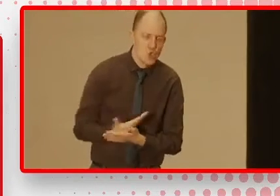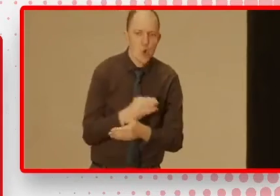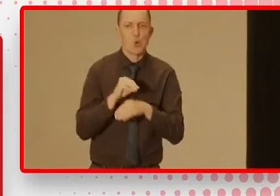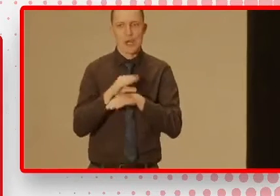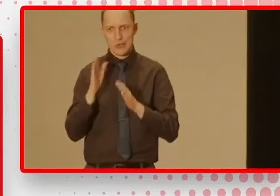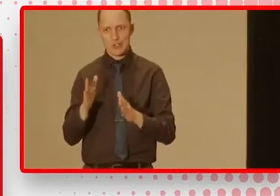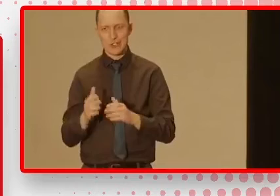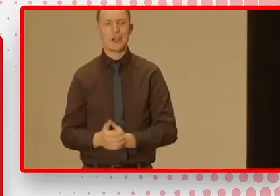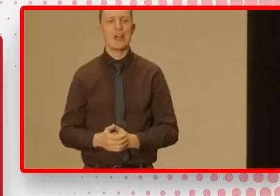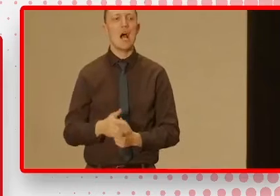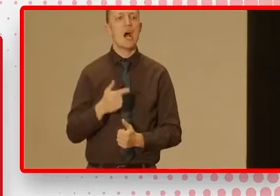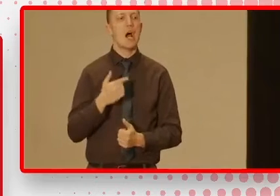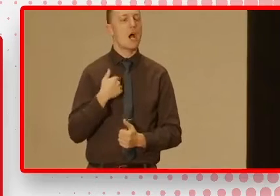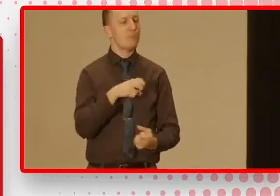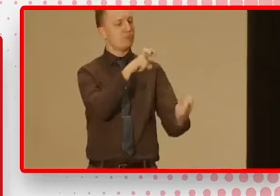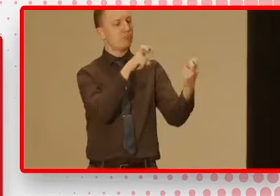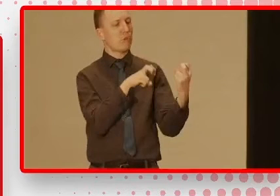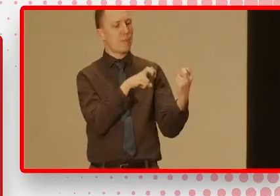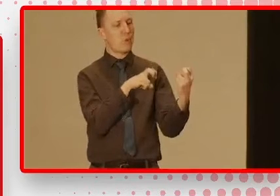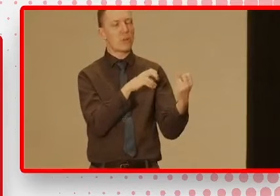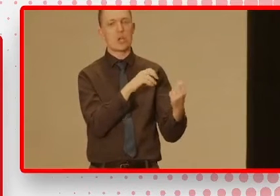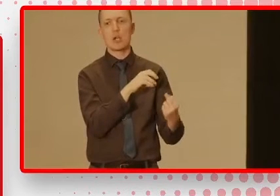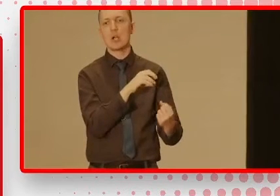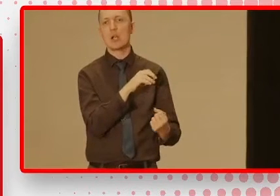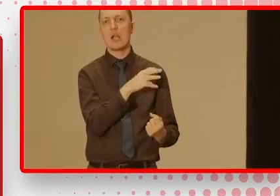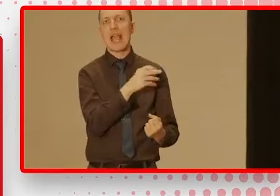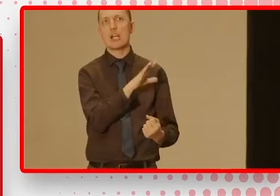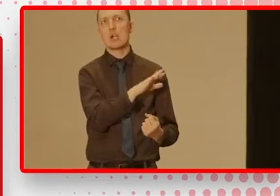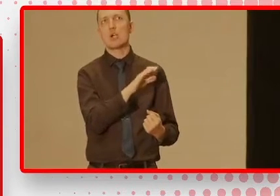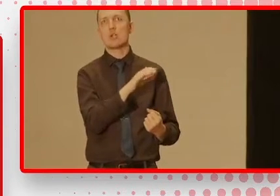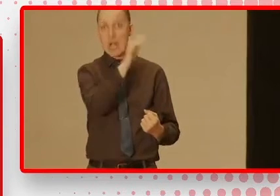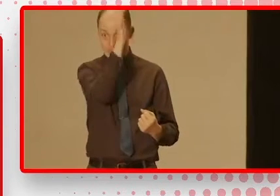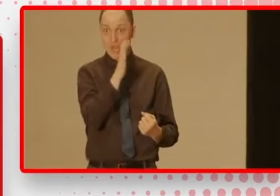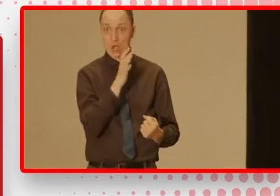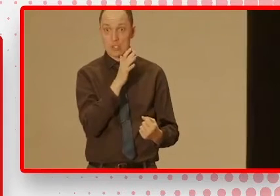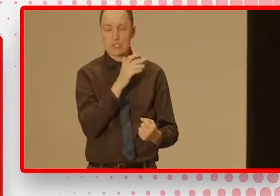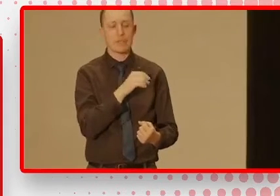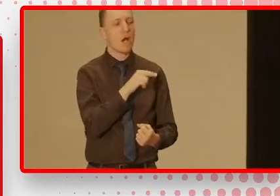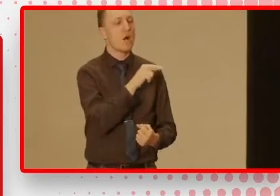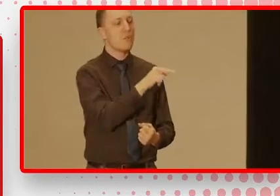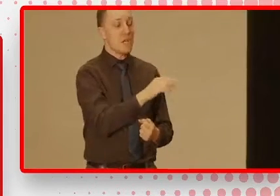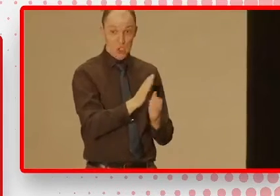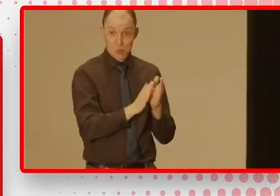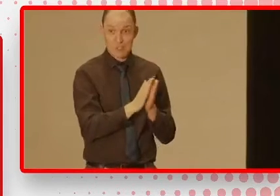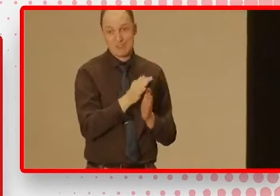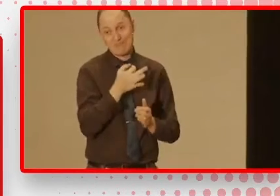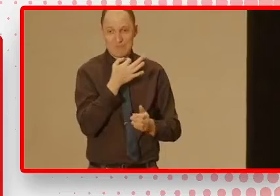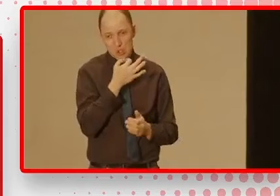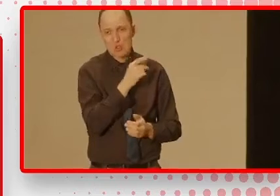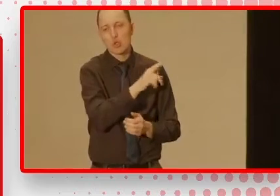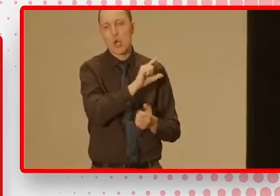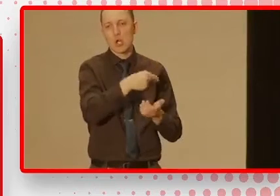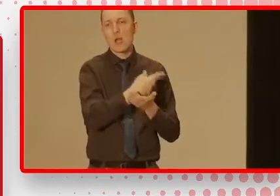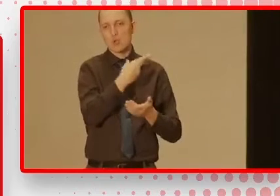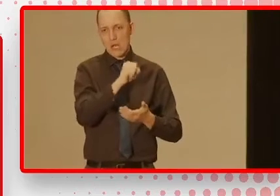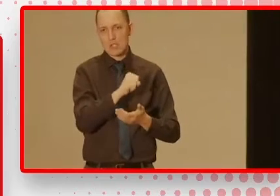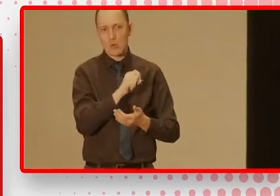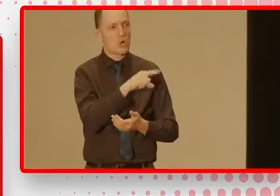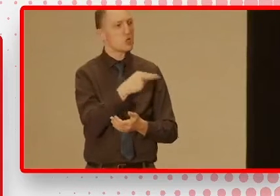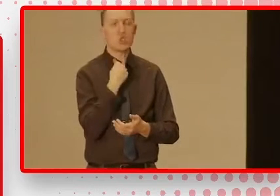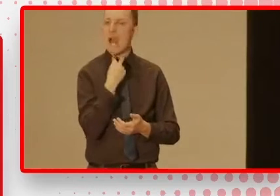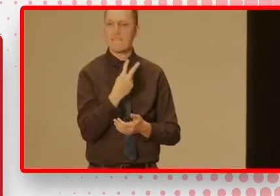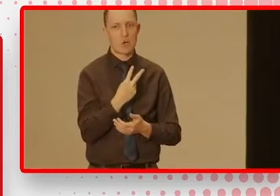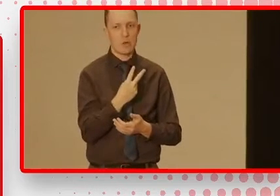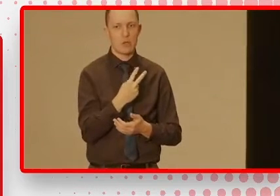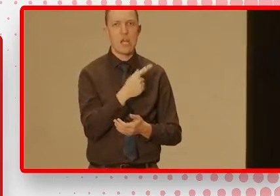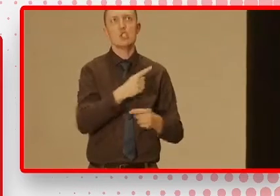I met with the individual and her parents, and she was getting ready to graduate high school. She was nonverbal. She was in